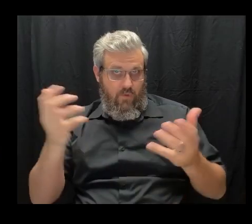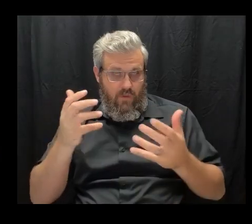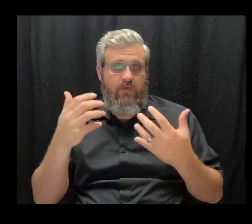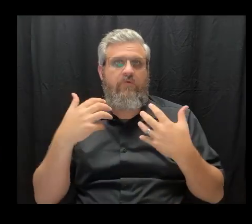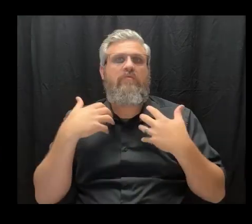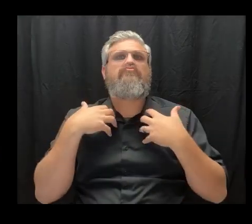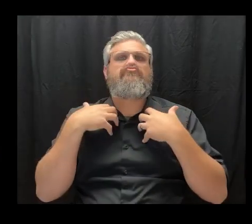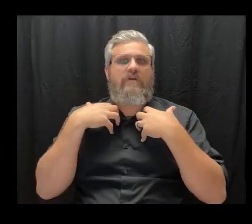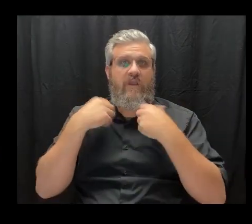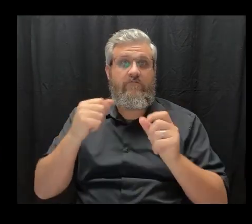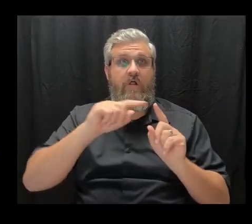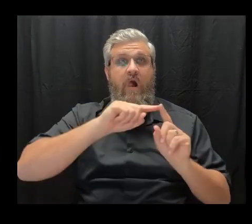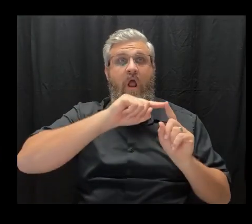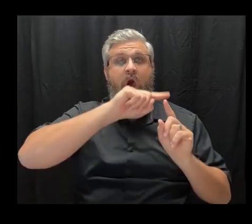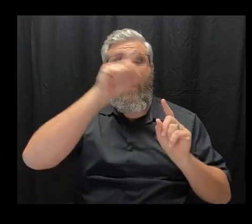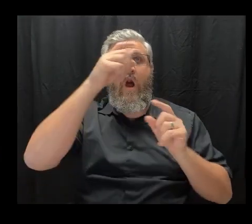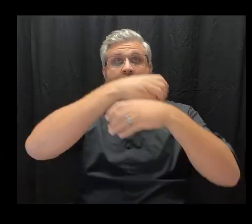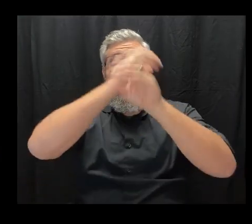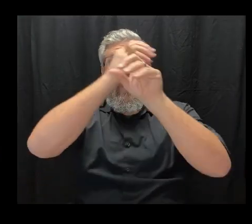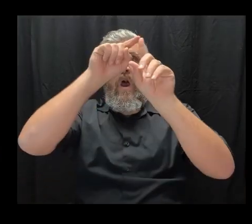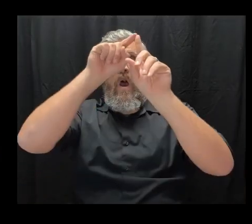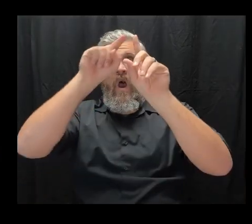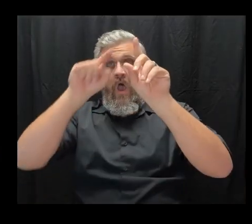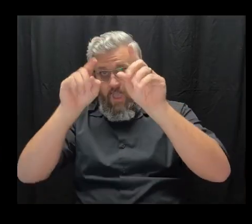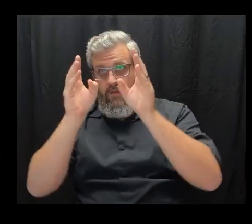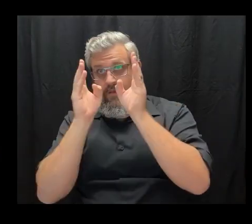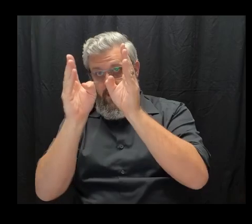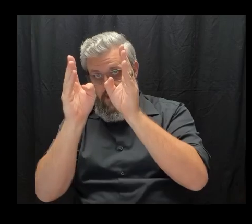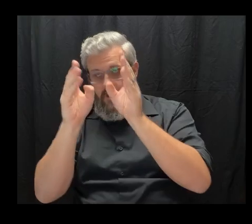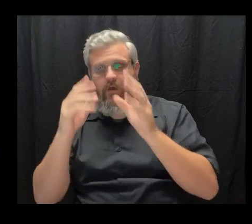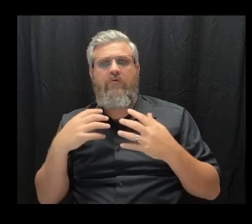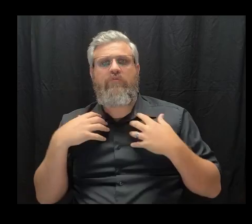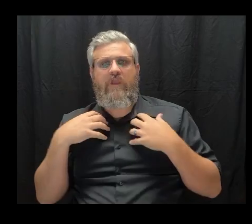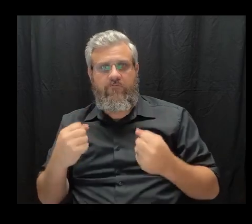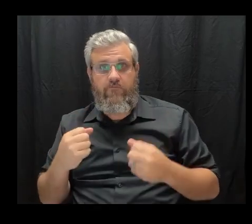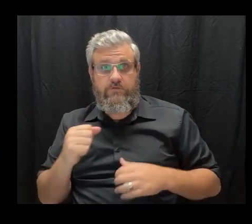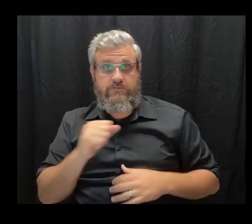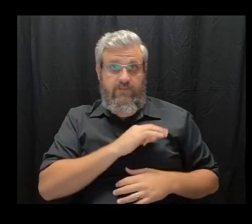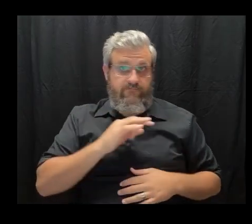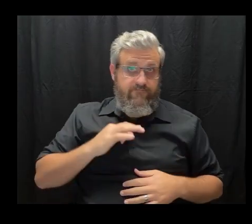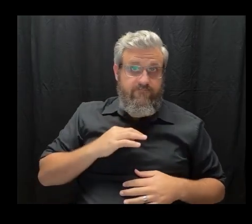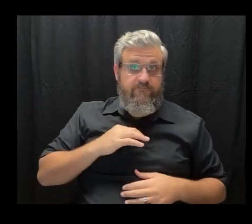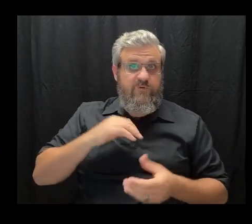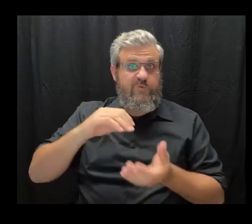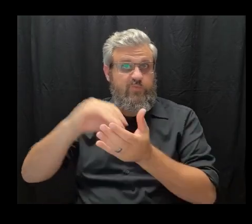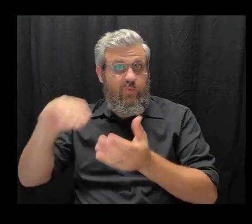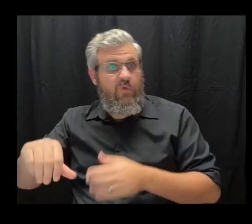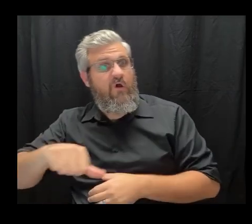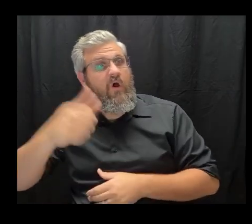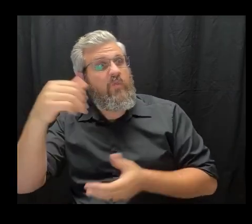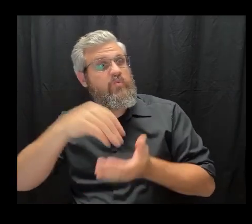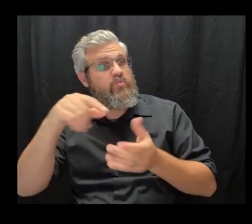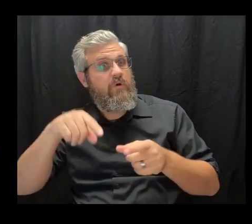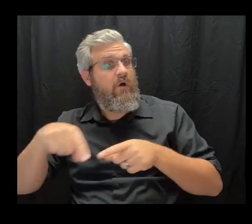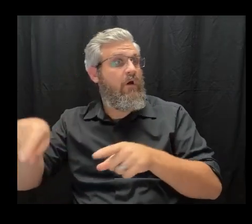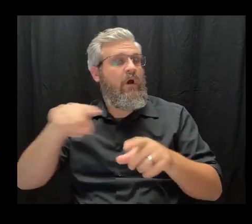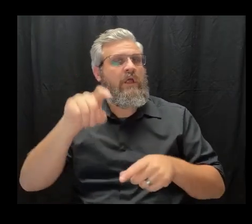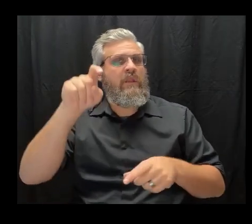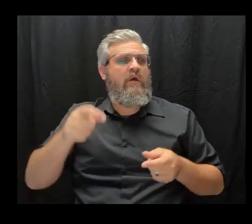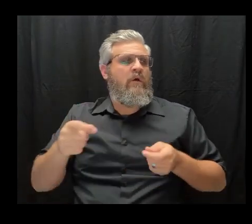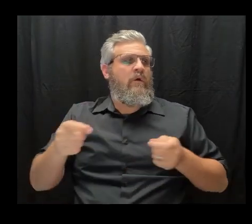behavioral incident, during which both staff and student, and often their peers, need to regulate,